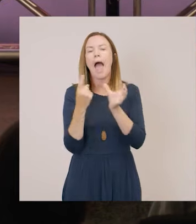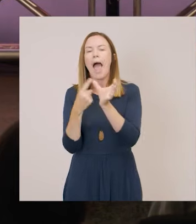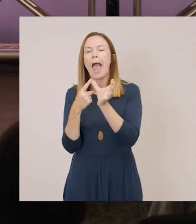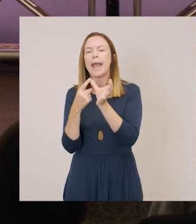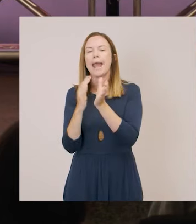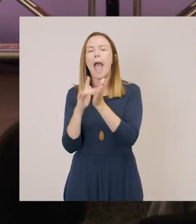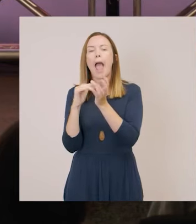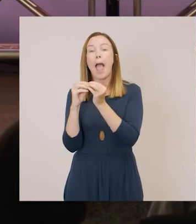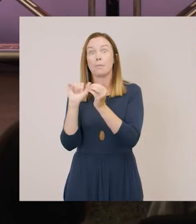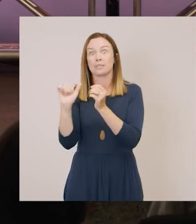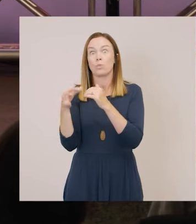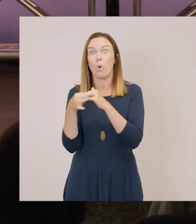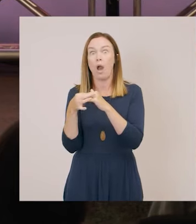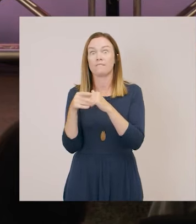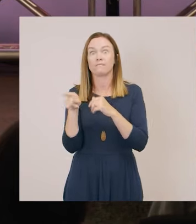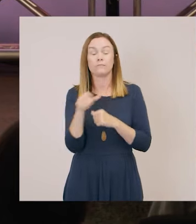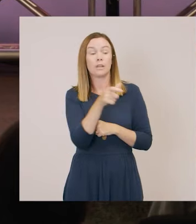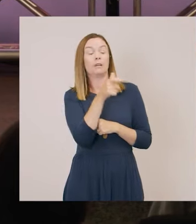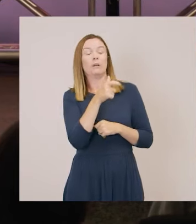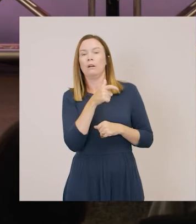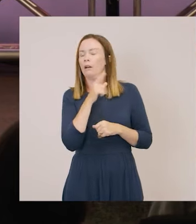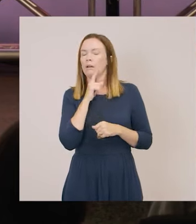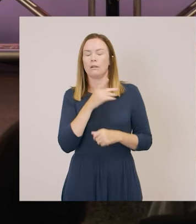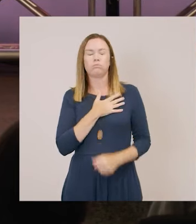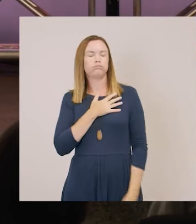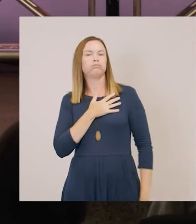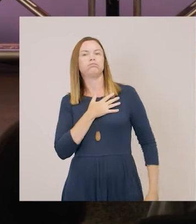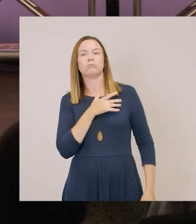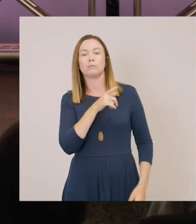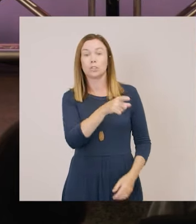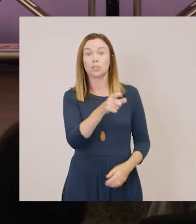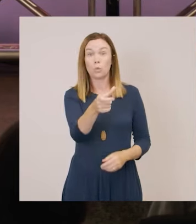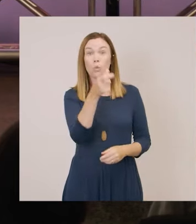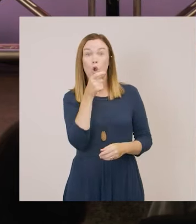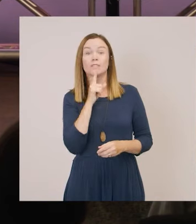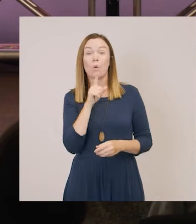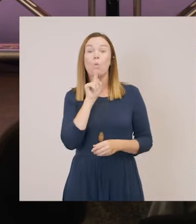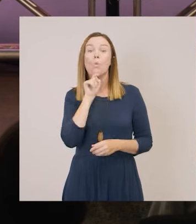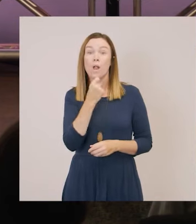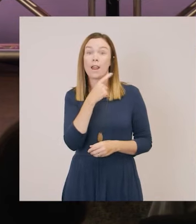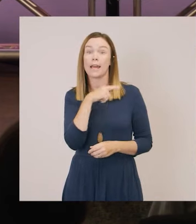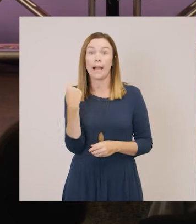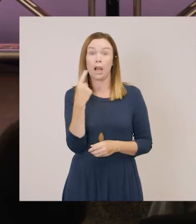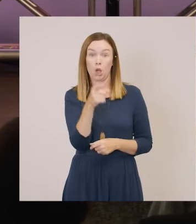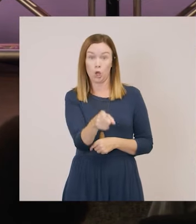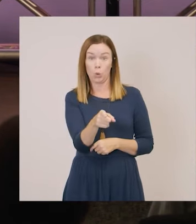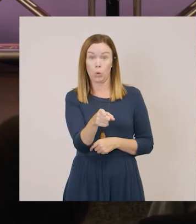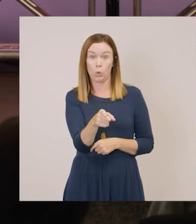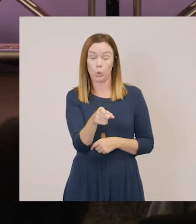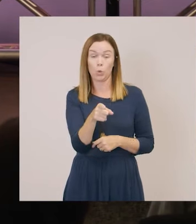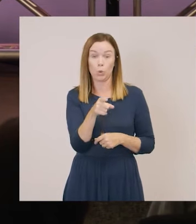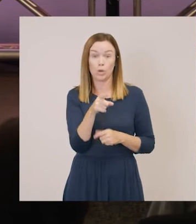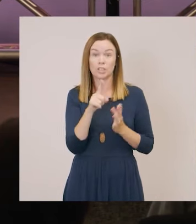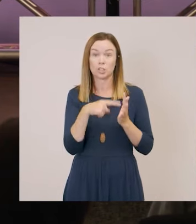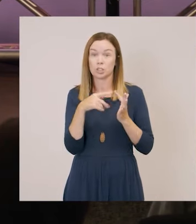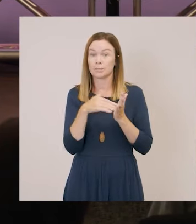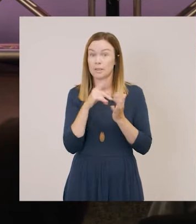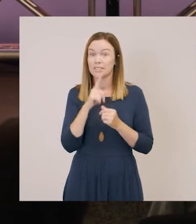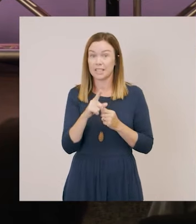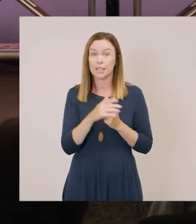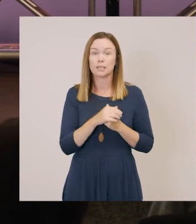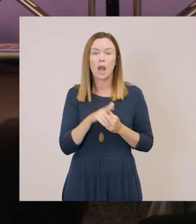takes him out. This one word is that she said she was going to kill him. And the thing that I've been thinking about